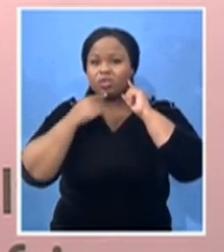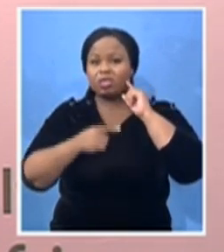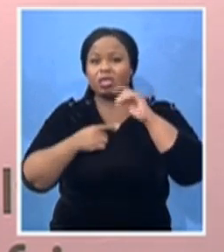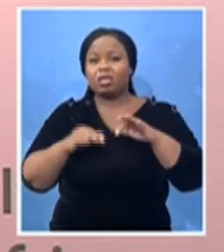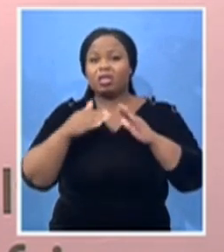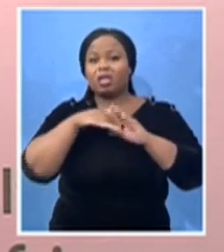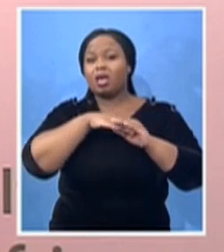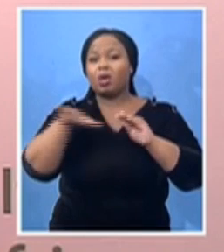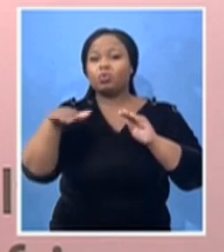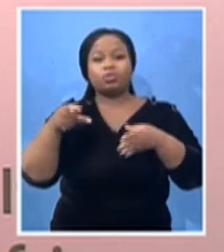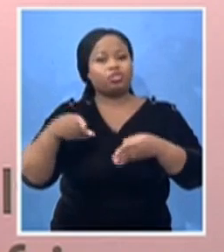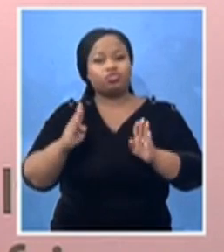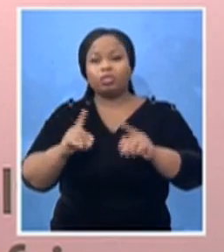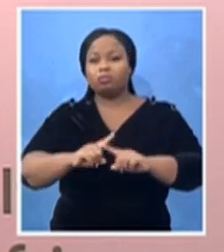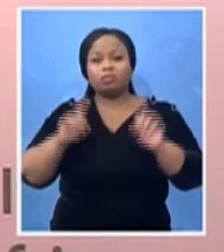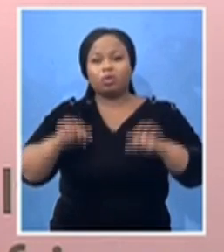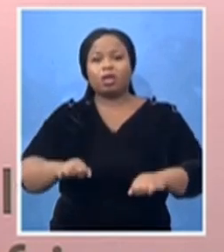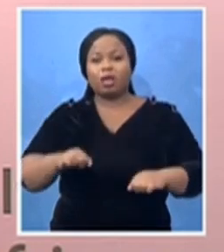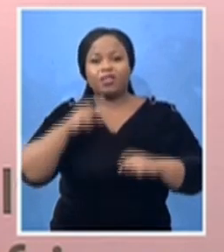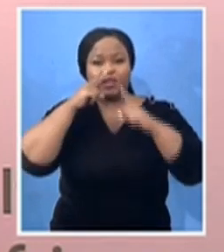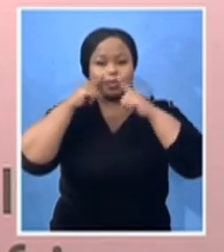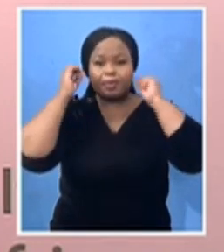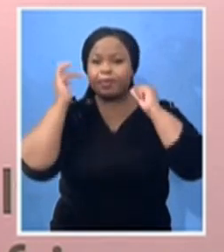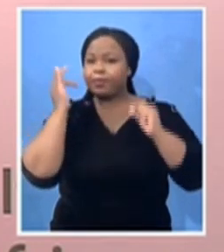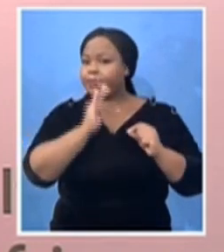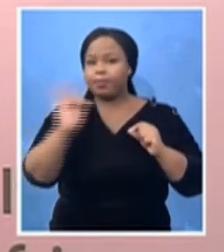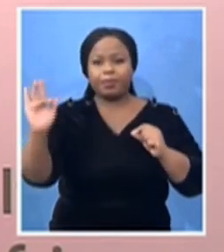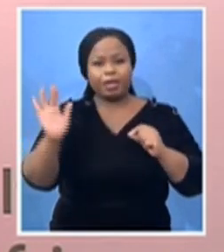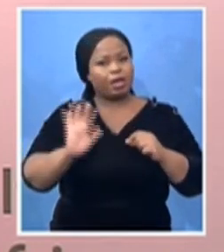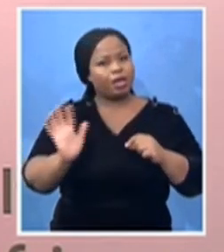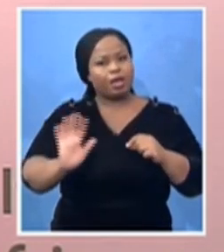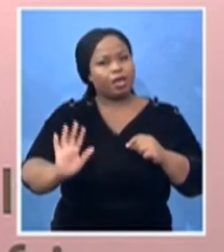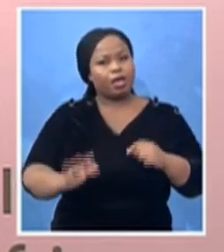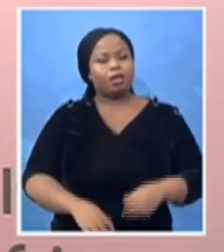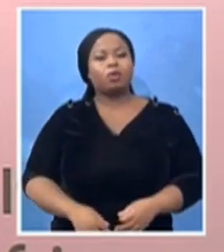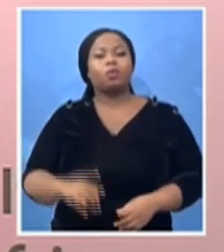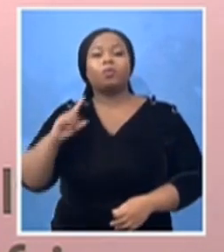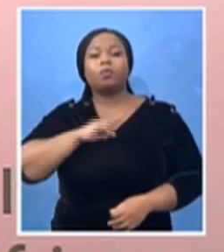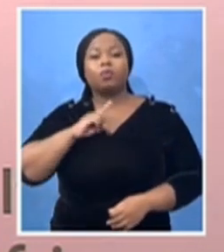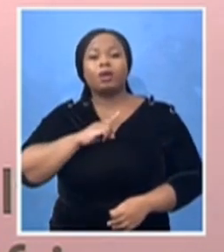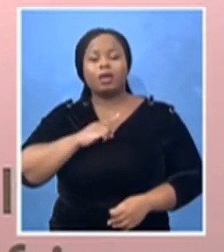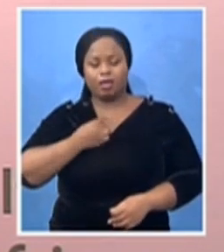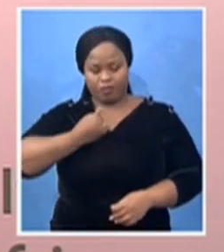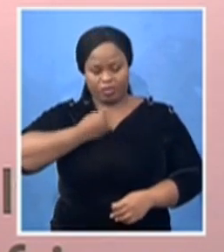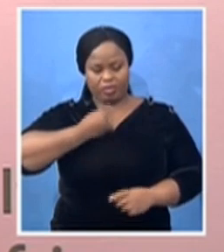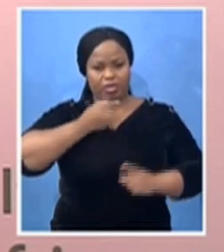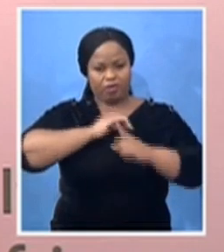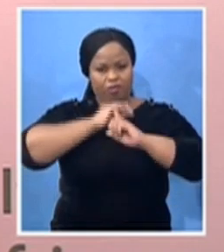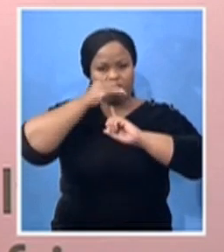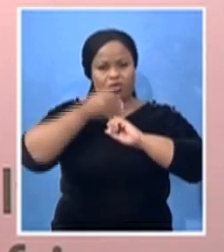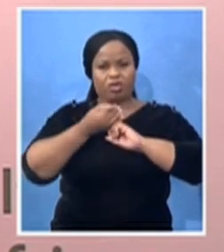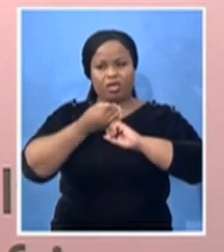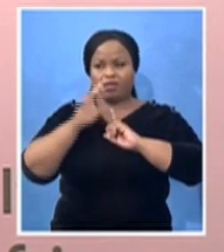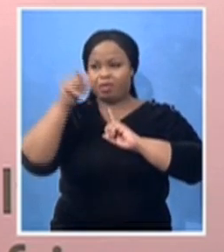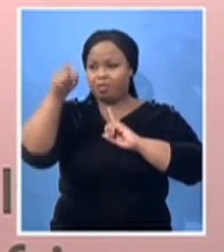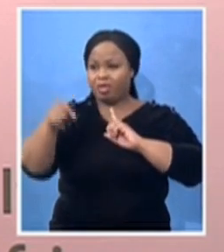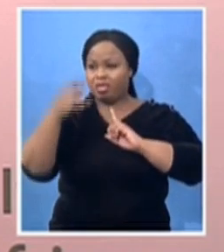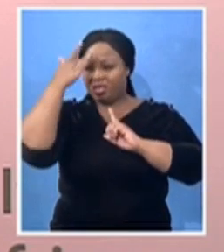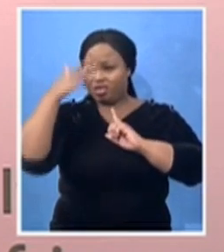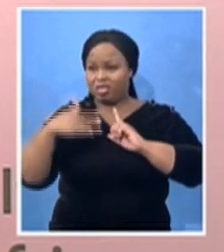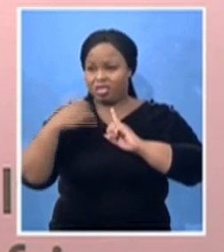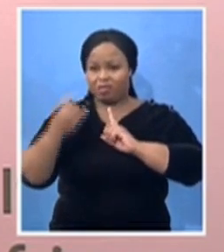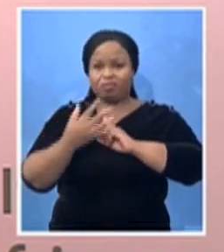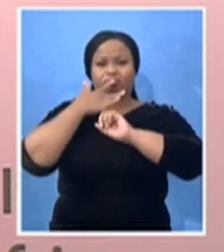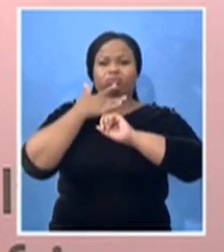mask, both to protect you from anyone who might be having the infection, although it's more